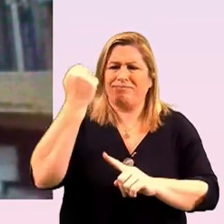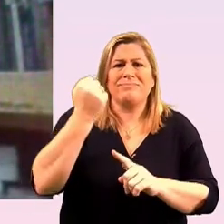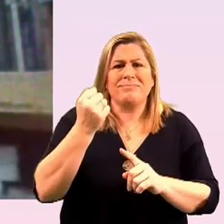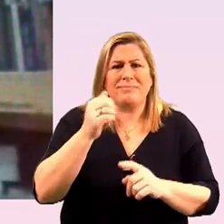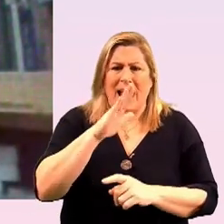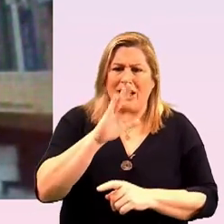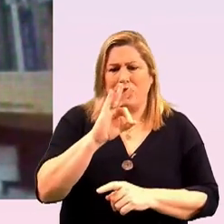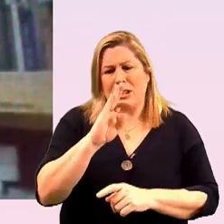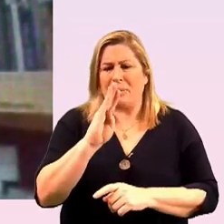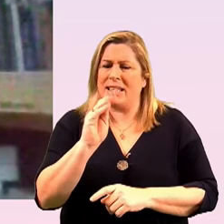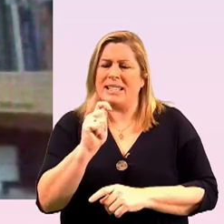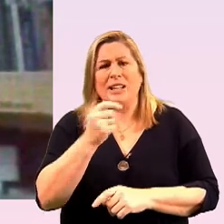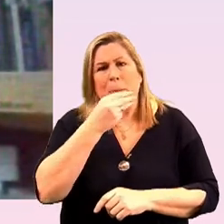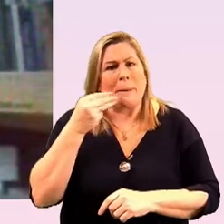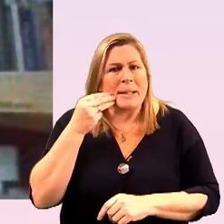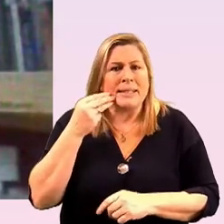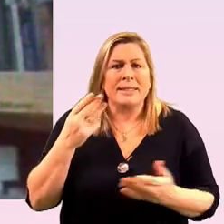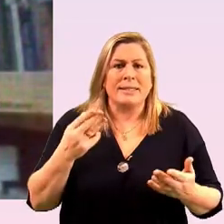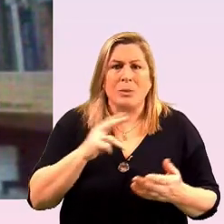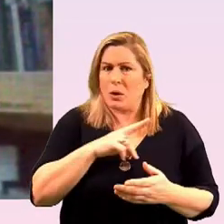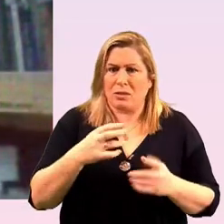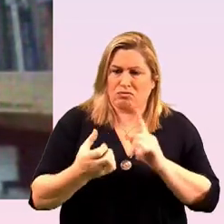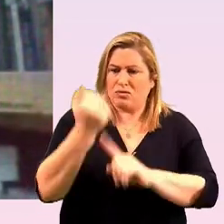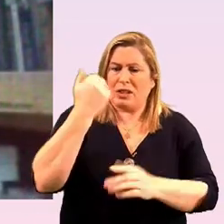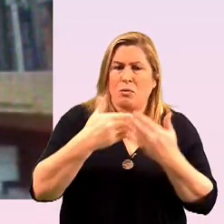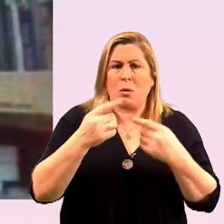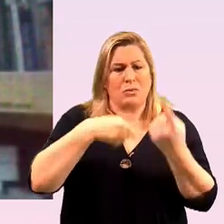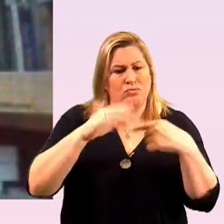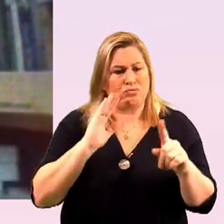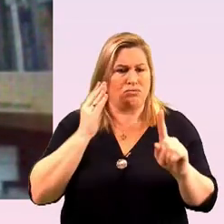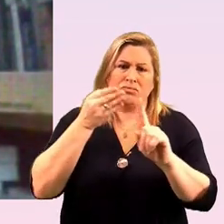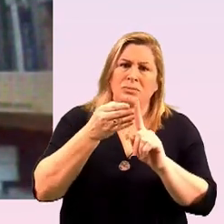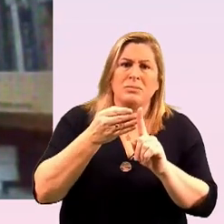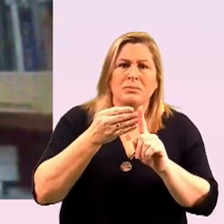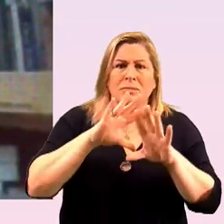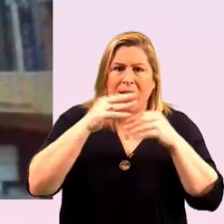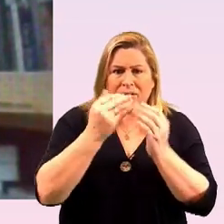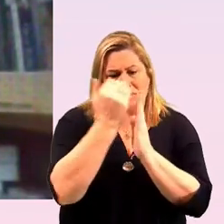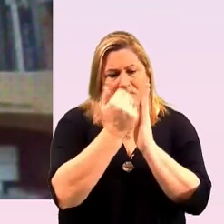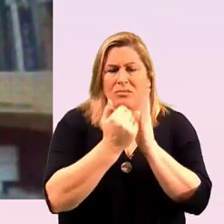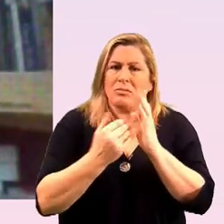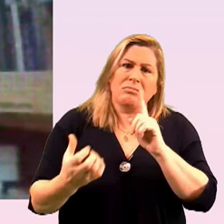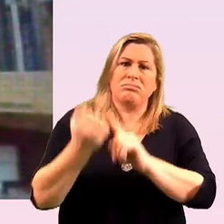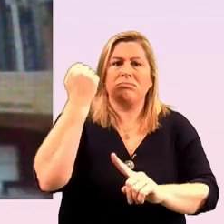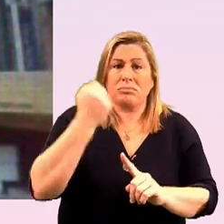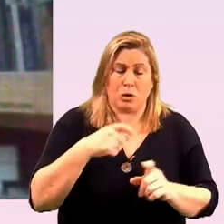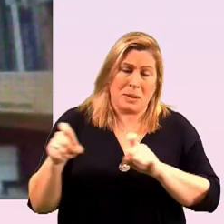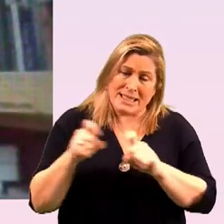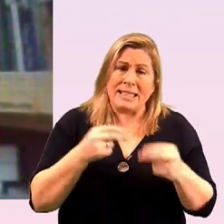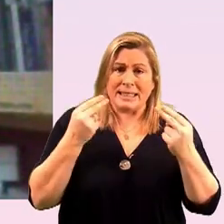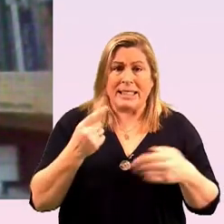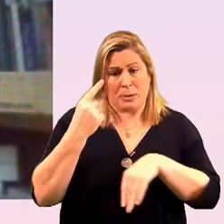LGBT commitment, or we're not nailing our commitment to LGBT diversity to the mast. So we still need to be